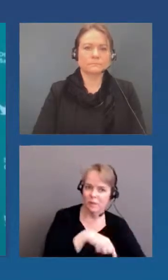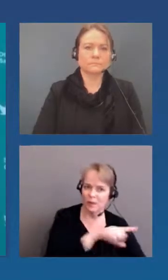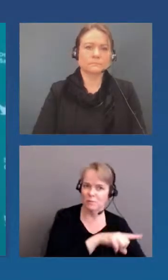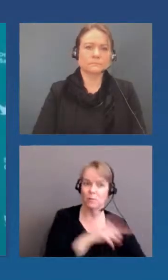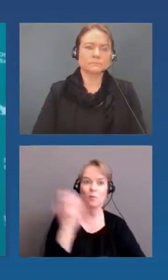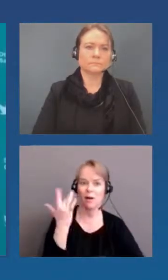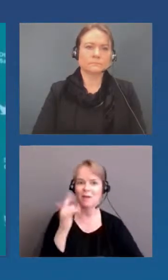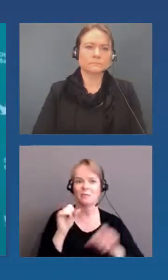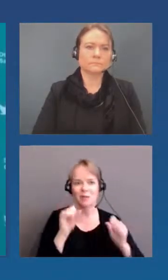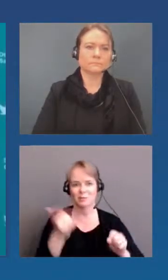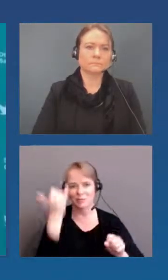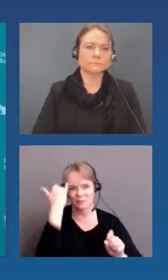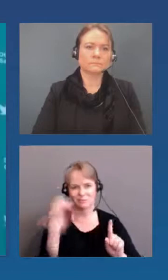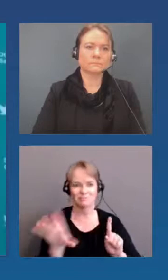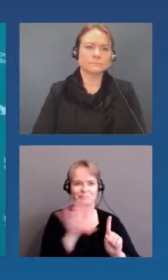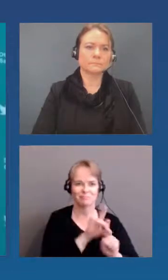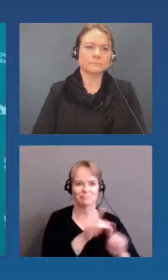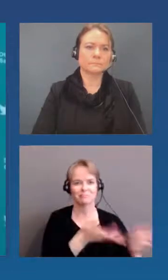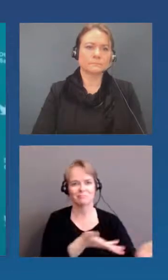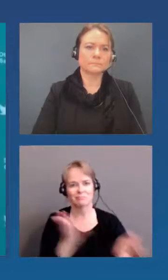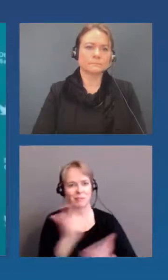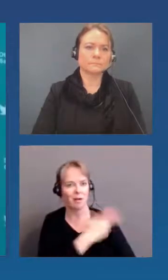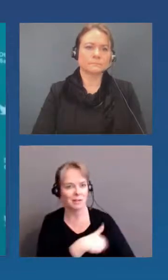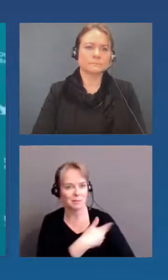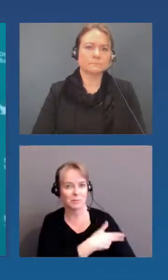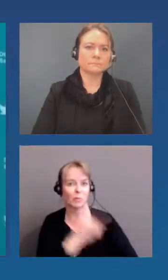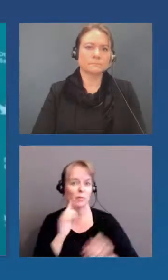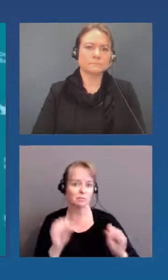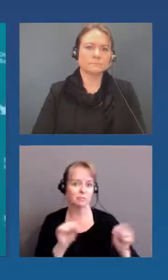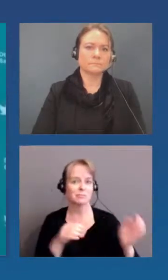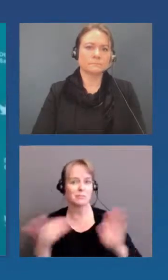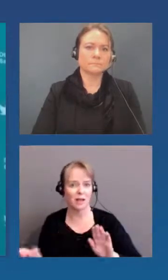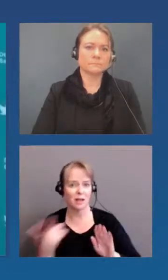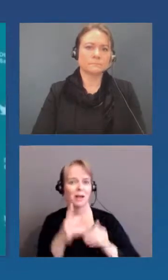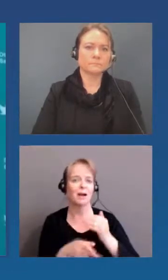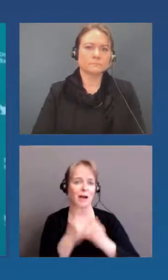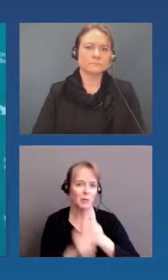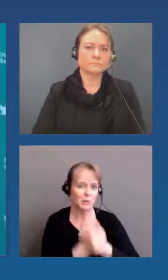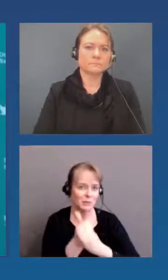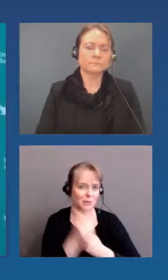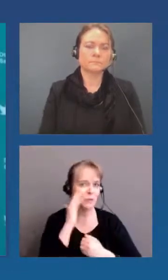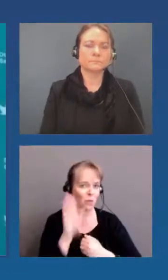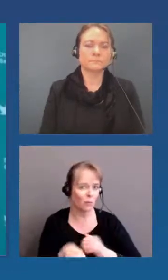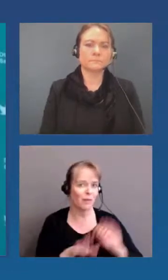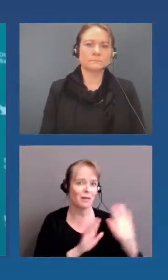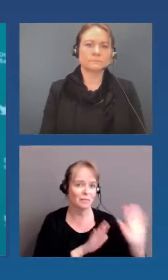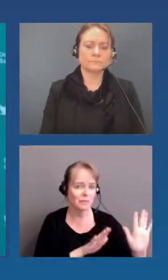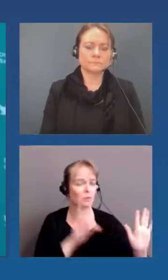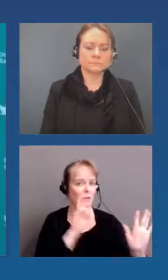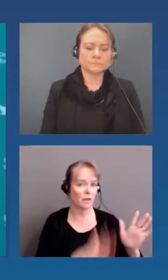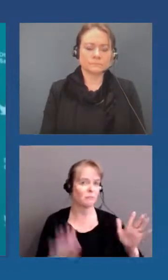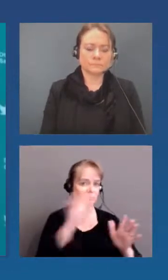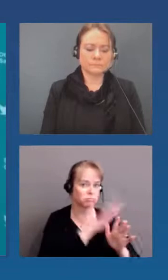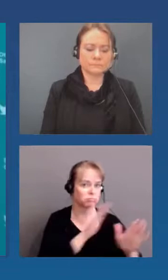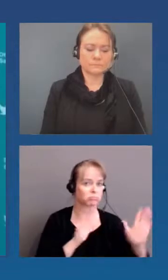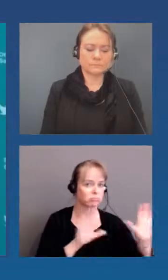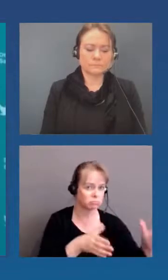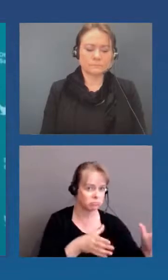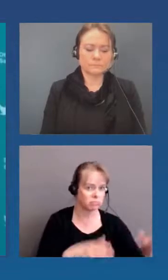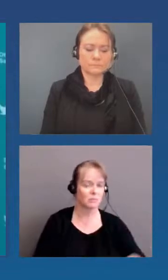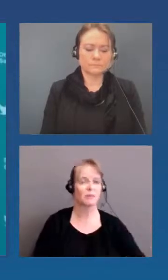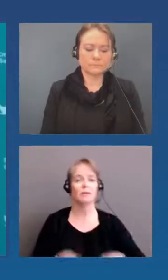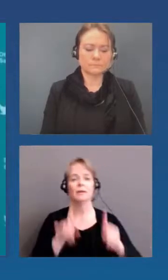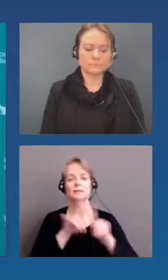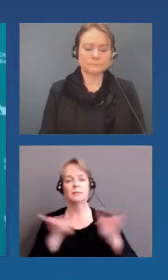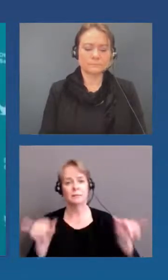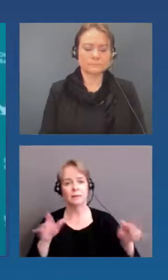and even face death from COVID. And so this continues to be a priority, where we're taking the